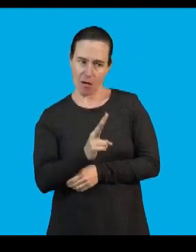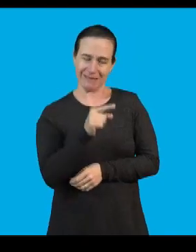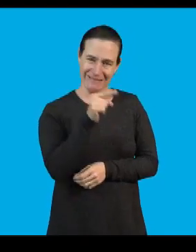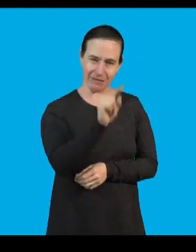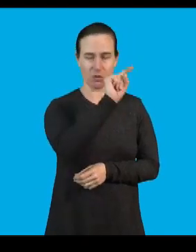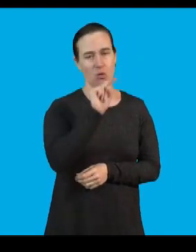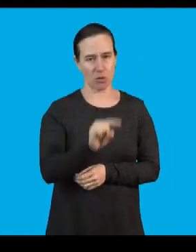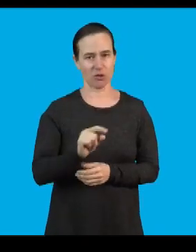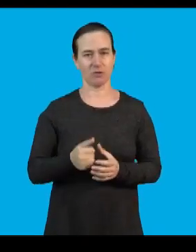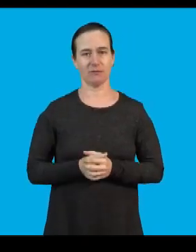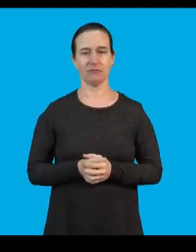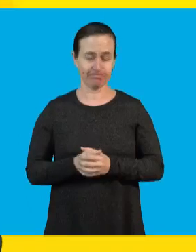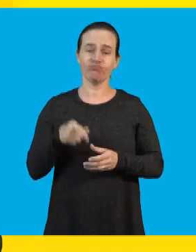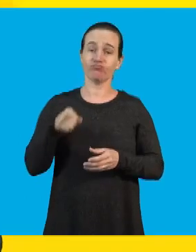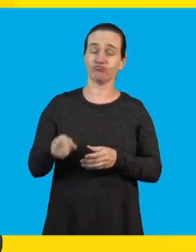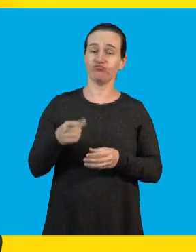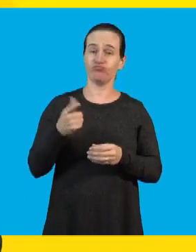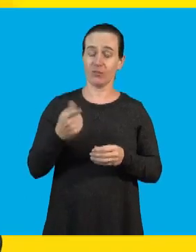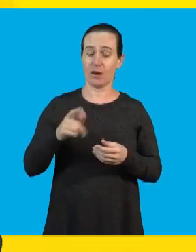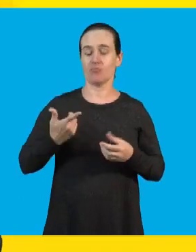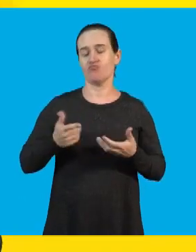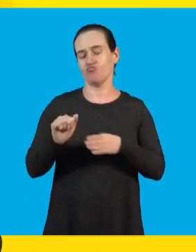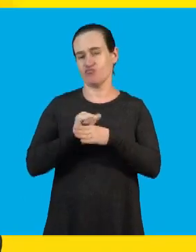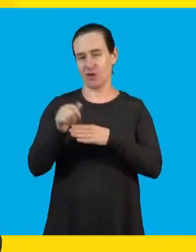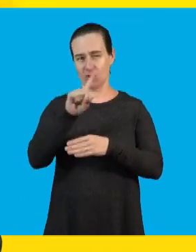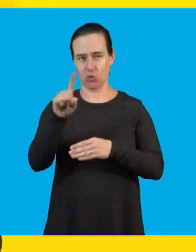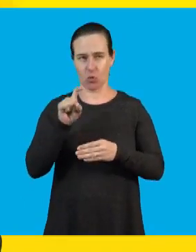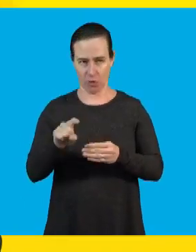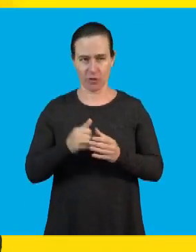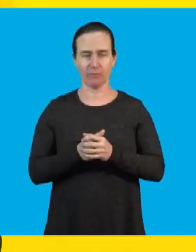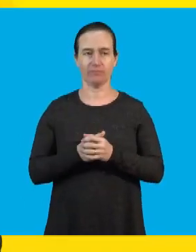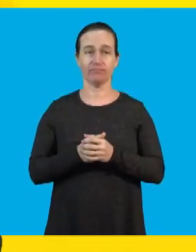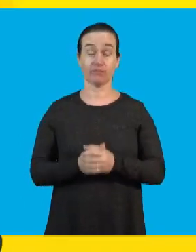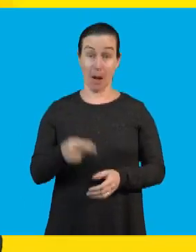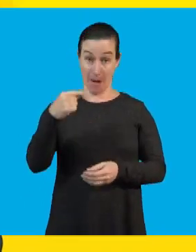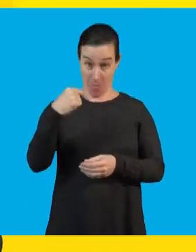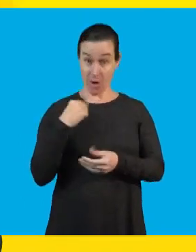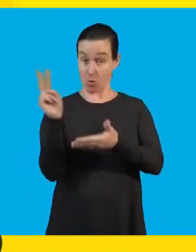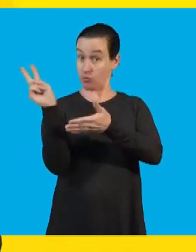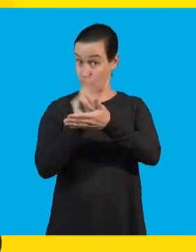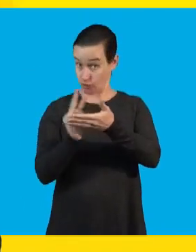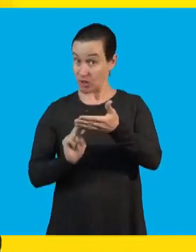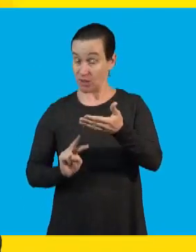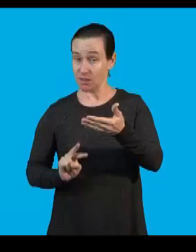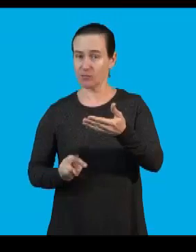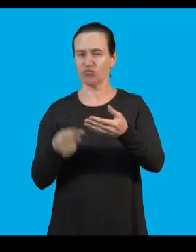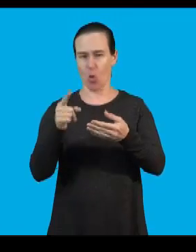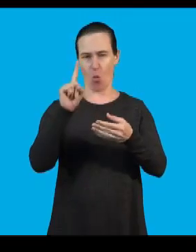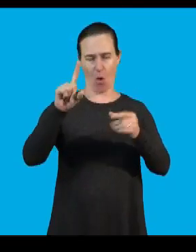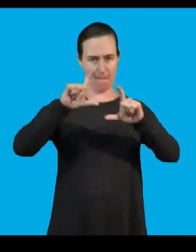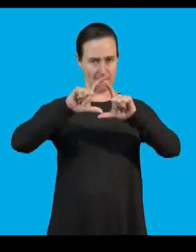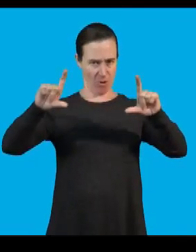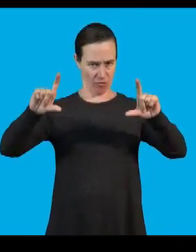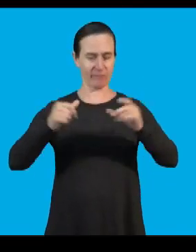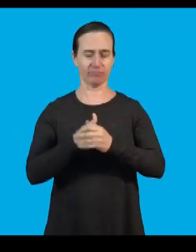question requires from you. Let's move on to our practice questions immediately. I'm going to